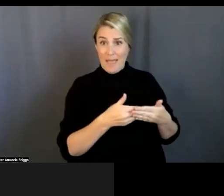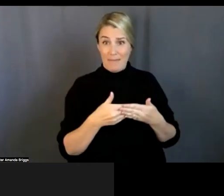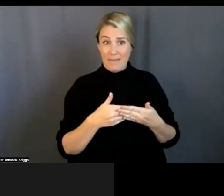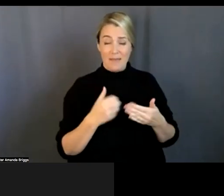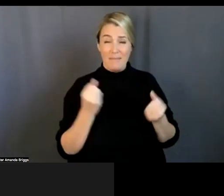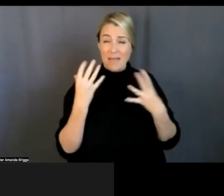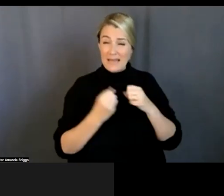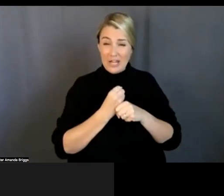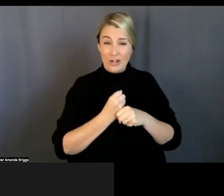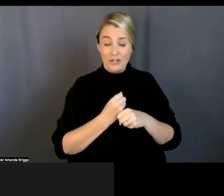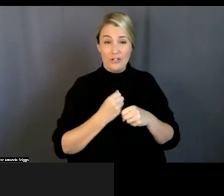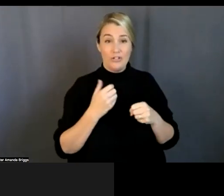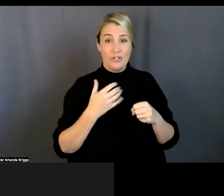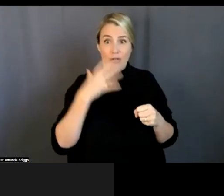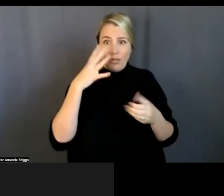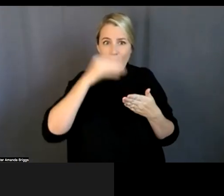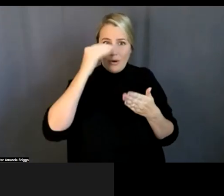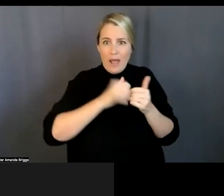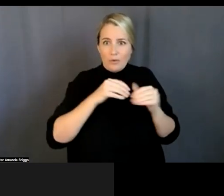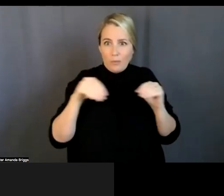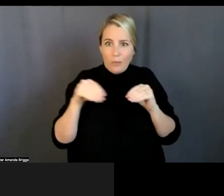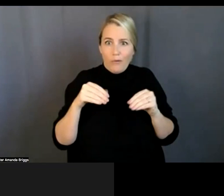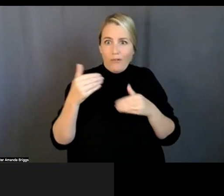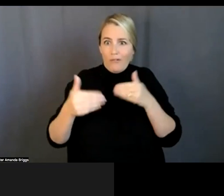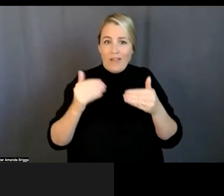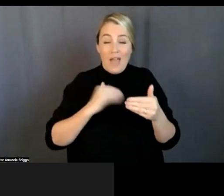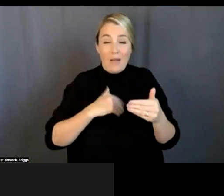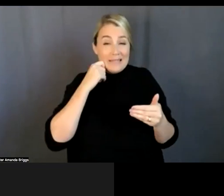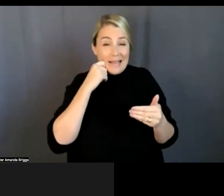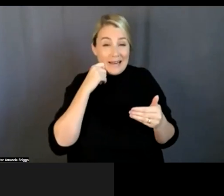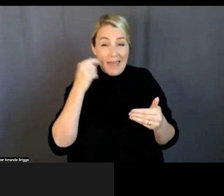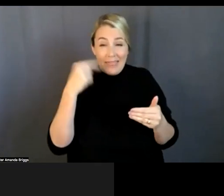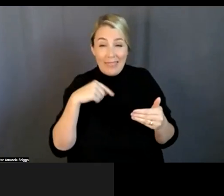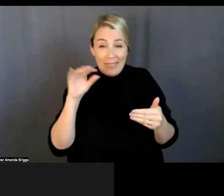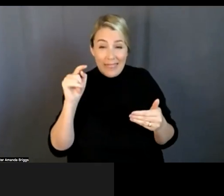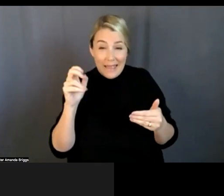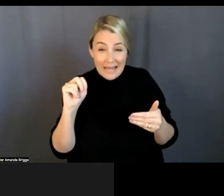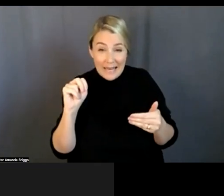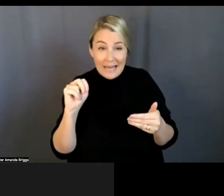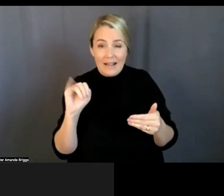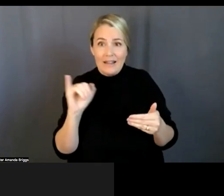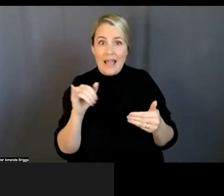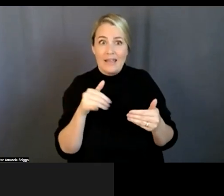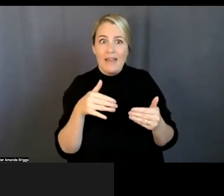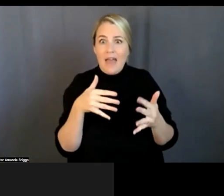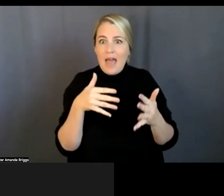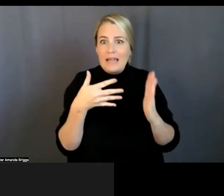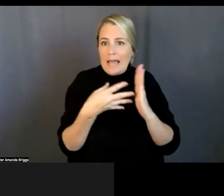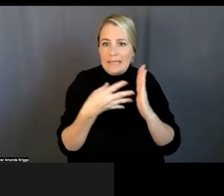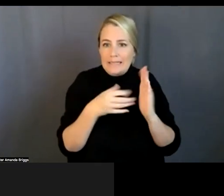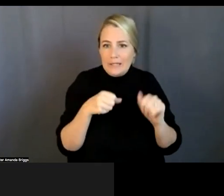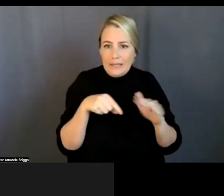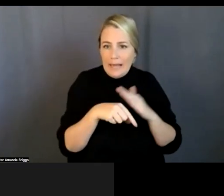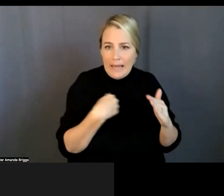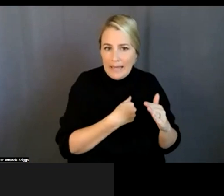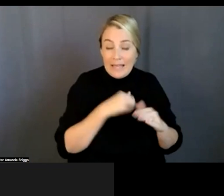autonomously. Our skin is very, very thin. A cactus needle can kill us. A spider bite can kill